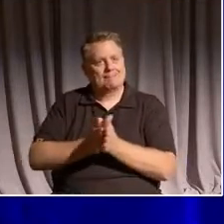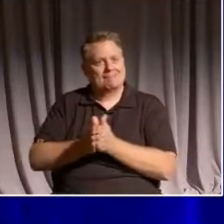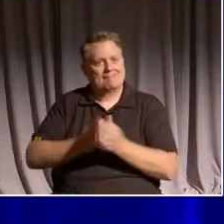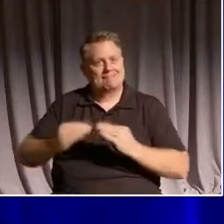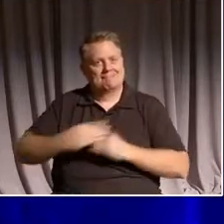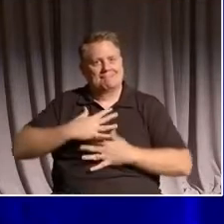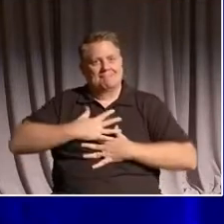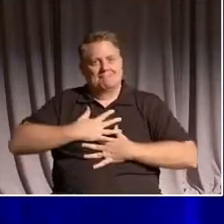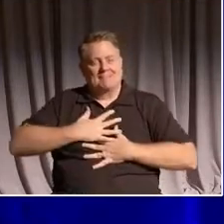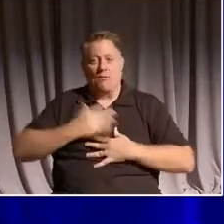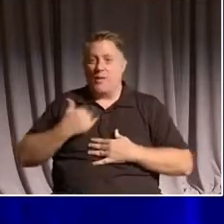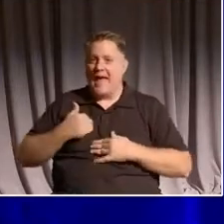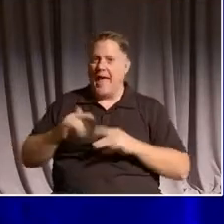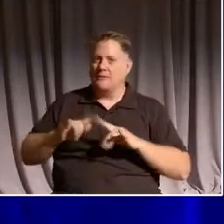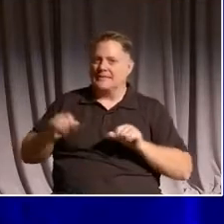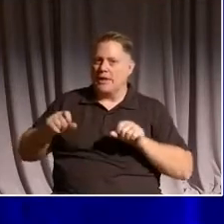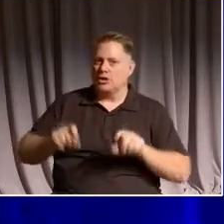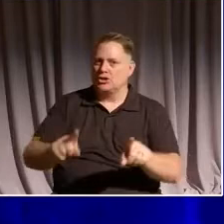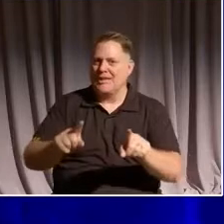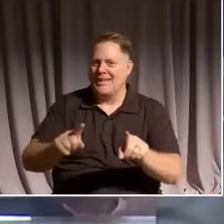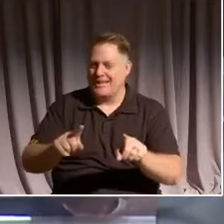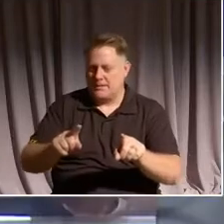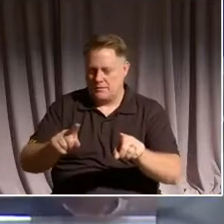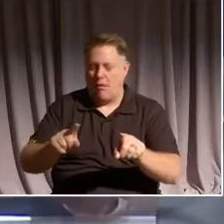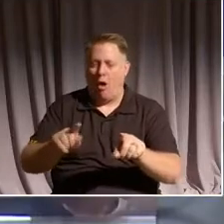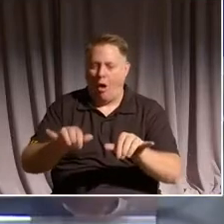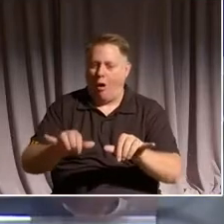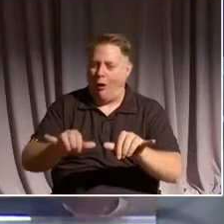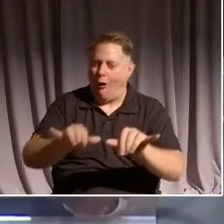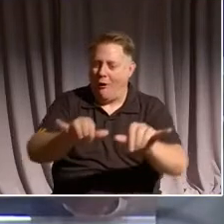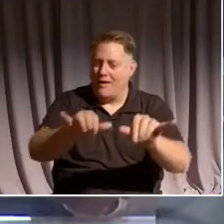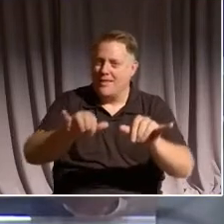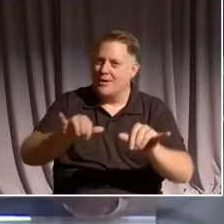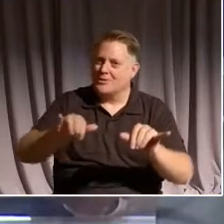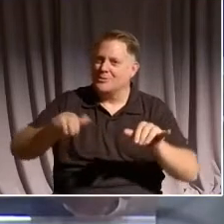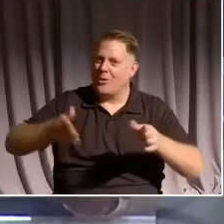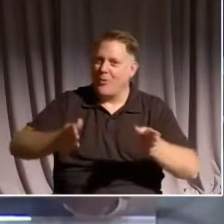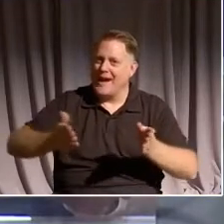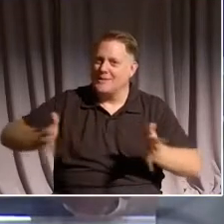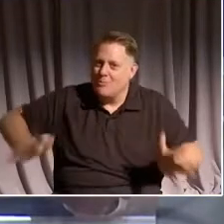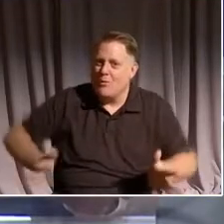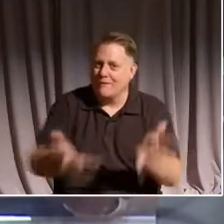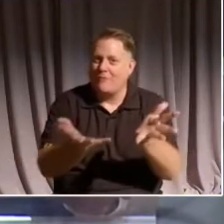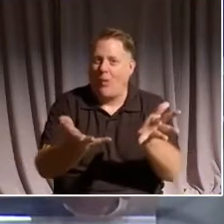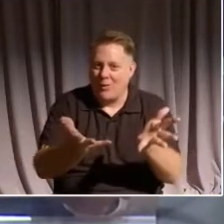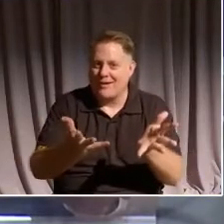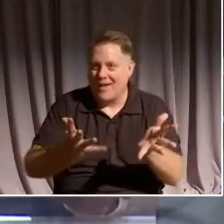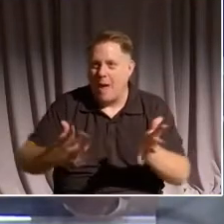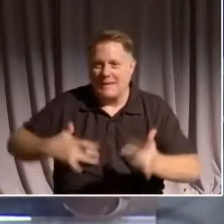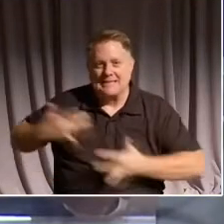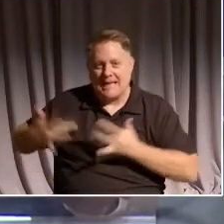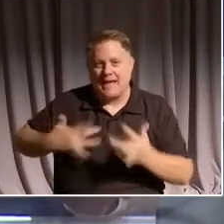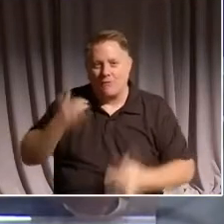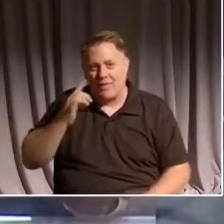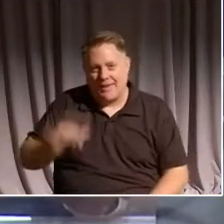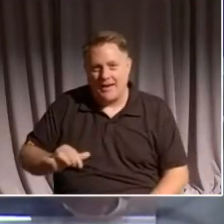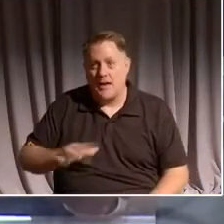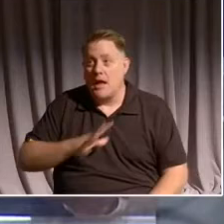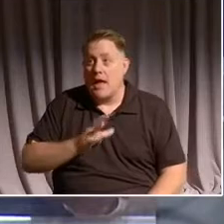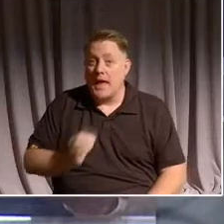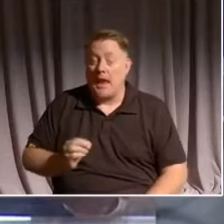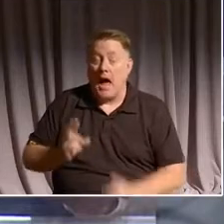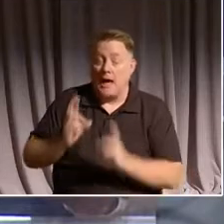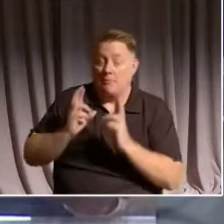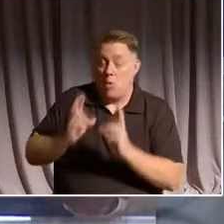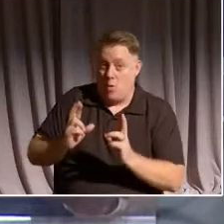much synergy, there's going to be a way to move it forward. And so I was really excited about that. And I am